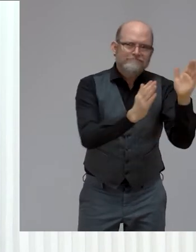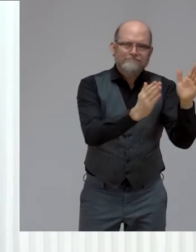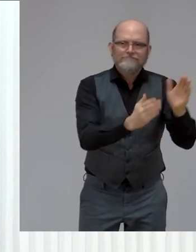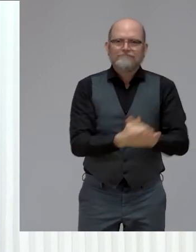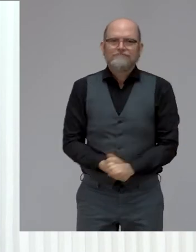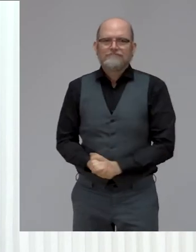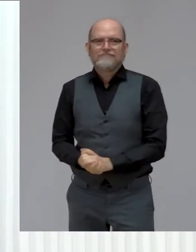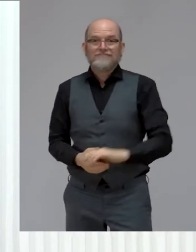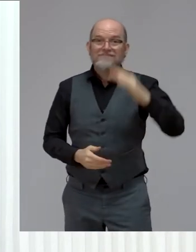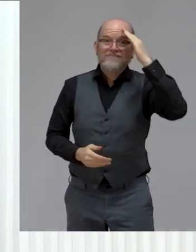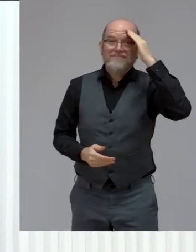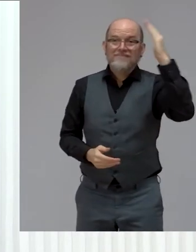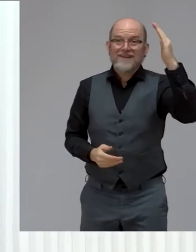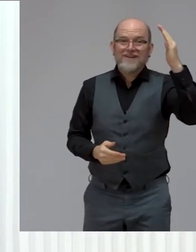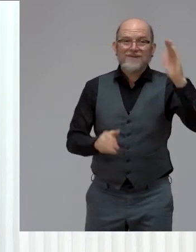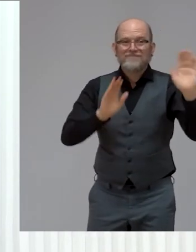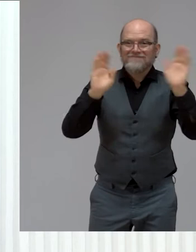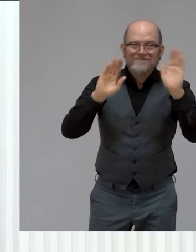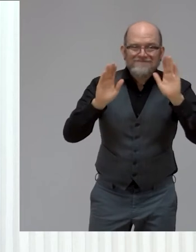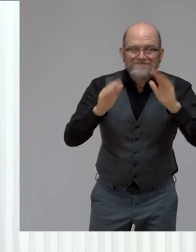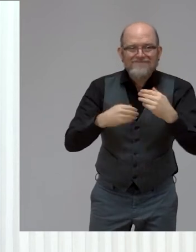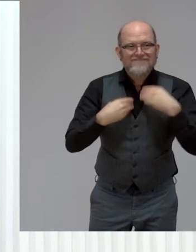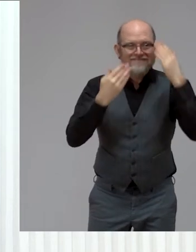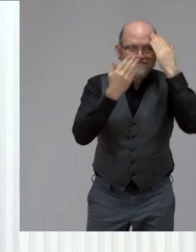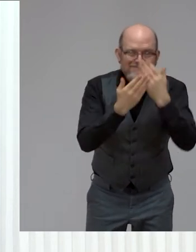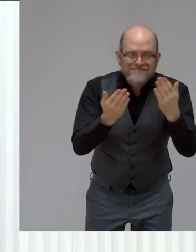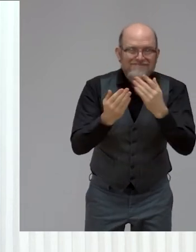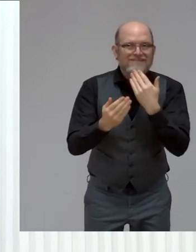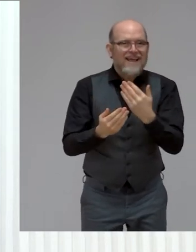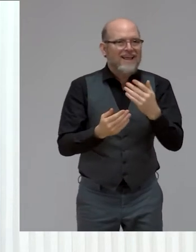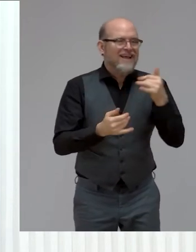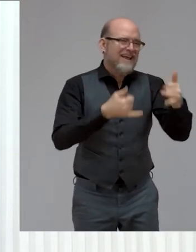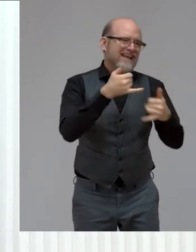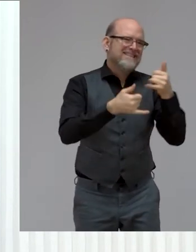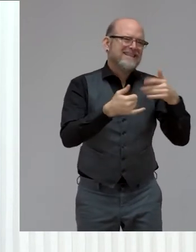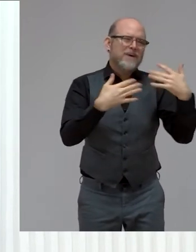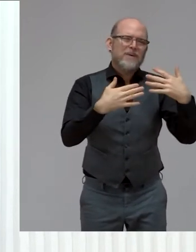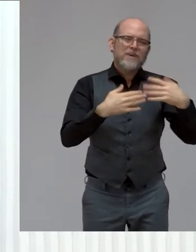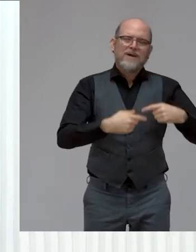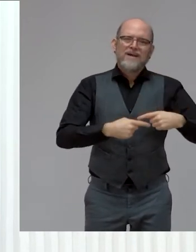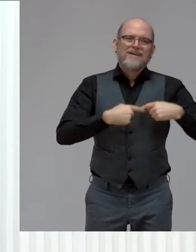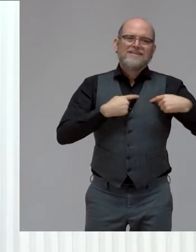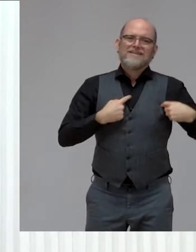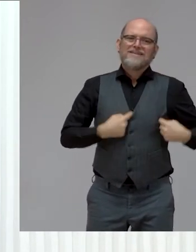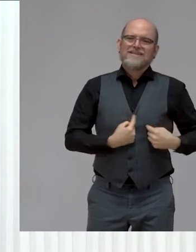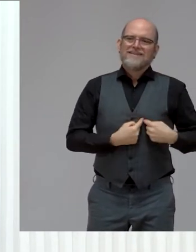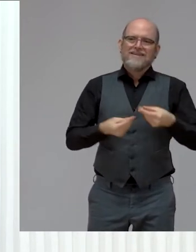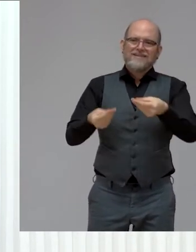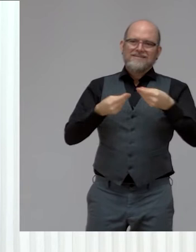Hello, thank you so much, Caroline, for your warm welcome, Your